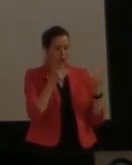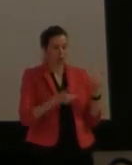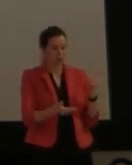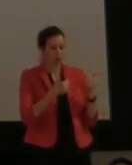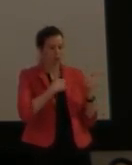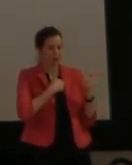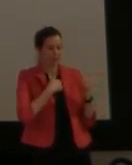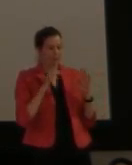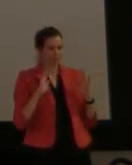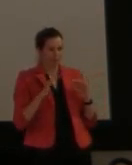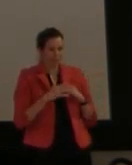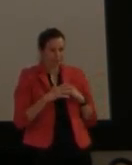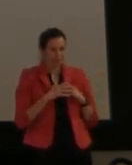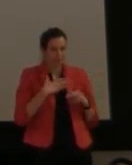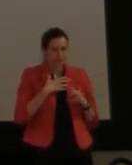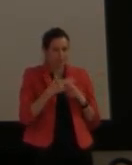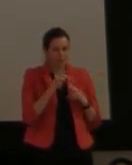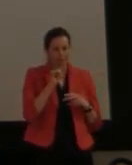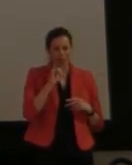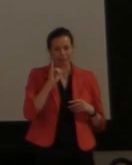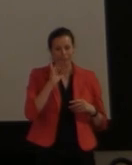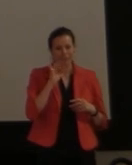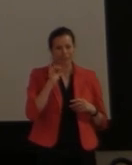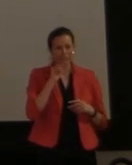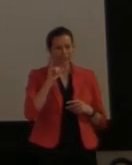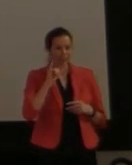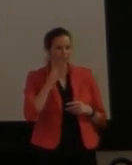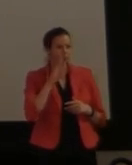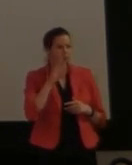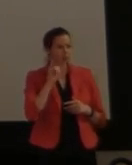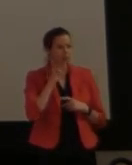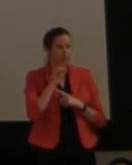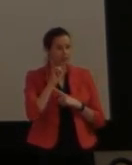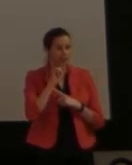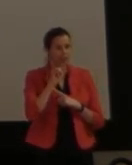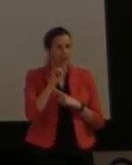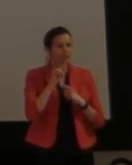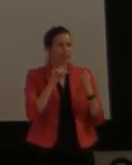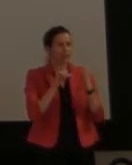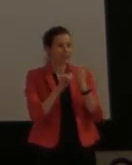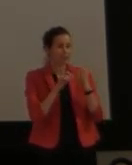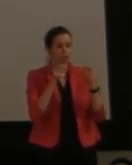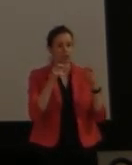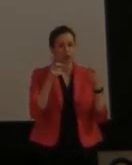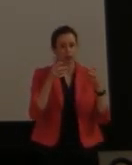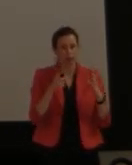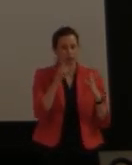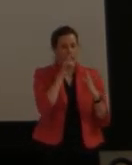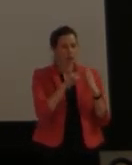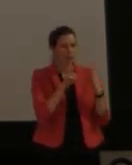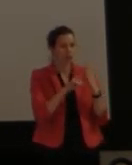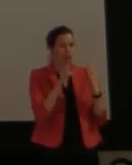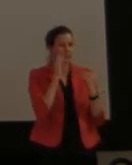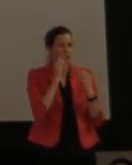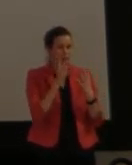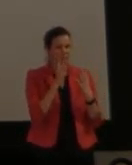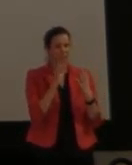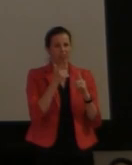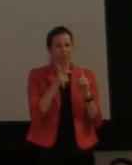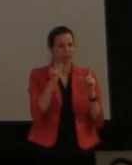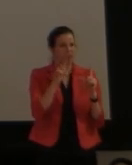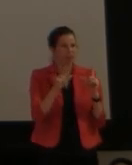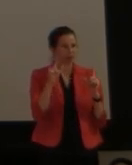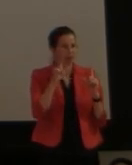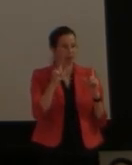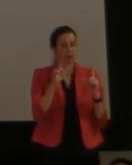case you're wondering. My name is Tiffany Grant. I currently serve as the Assistant Director for Research and Informatics at the Health Sciences Library.